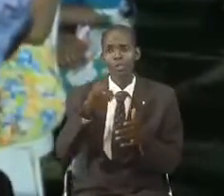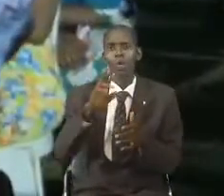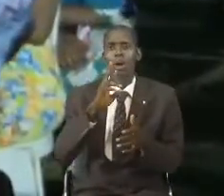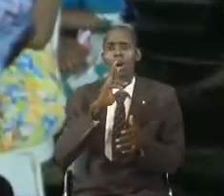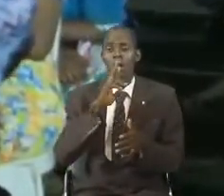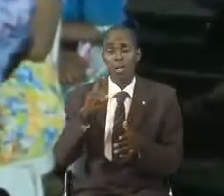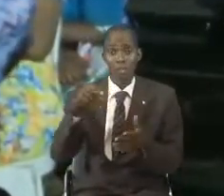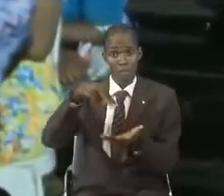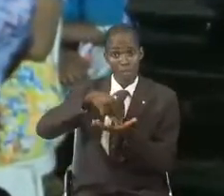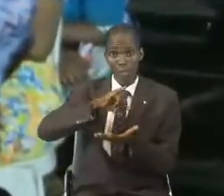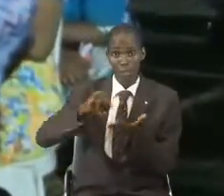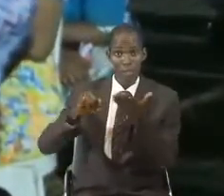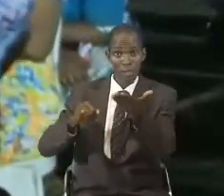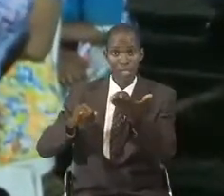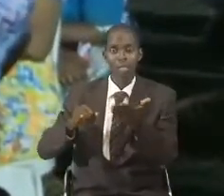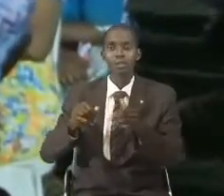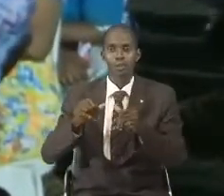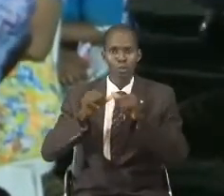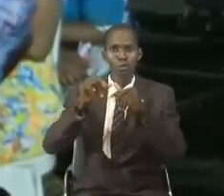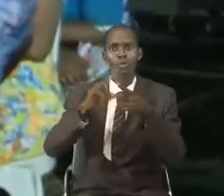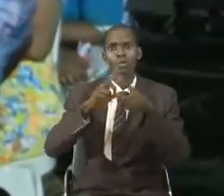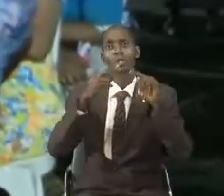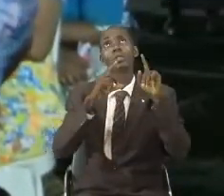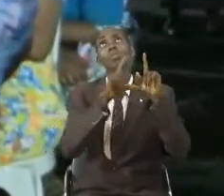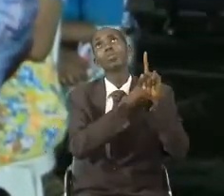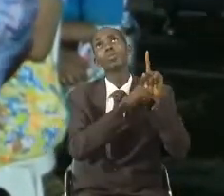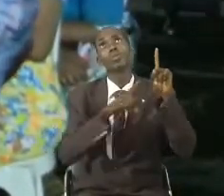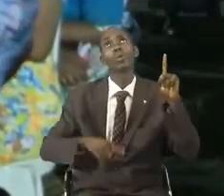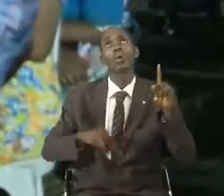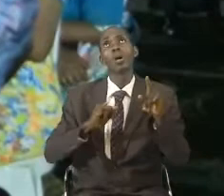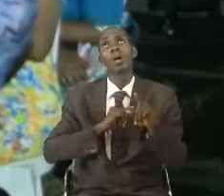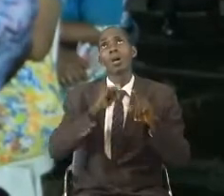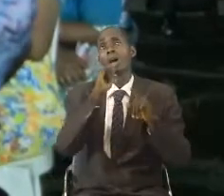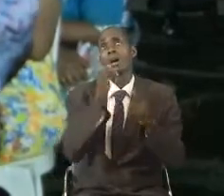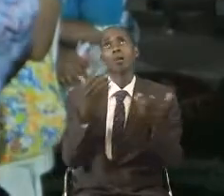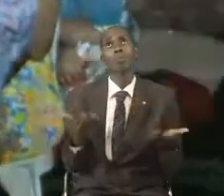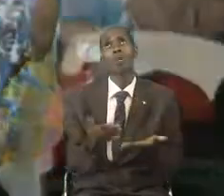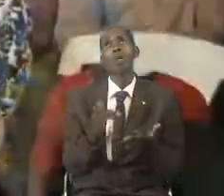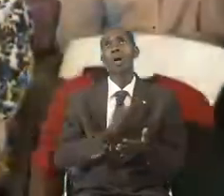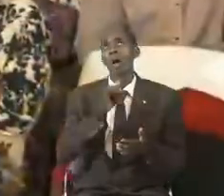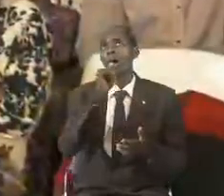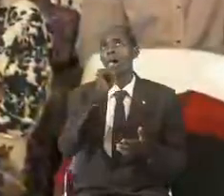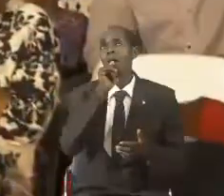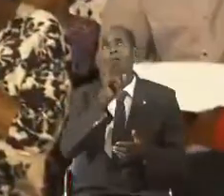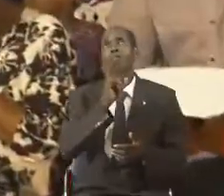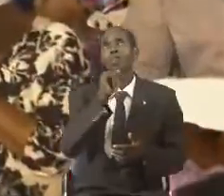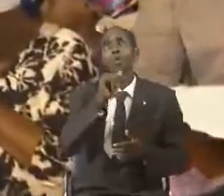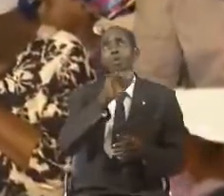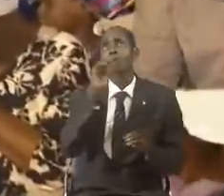Jesus like soldiers of the cross. And you're telling the Lord, here I am. Here I am.